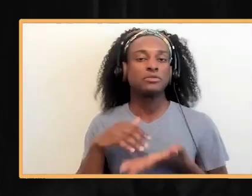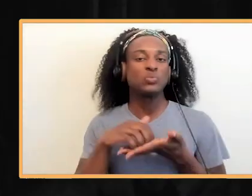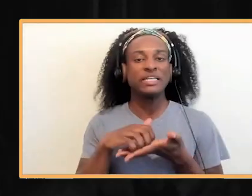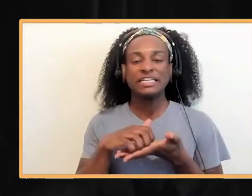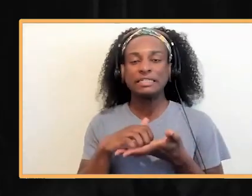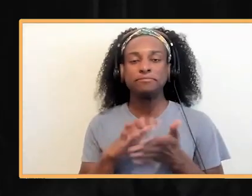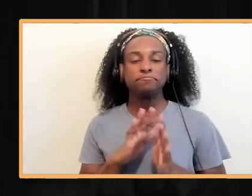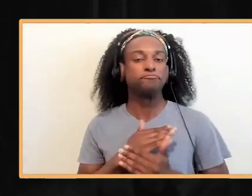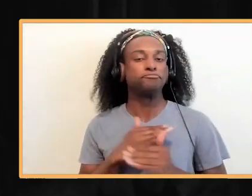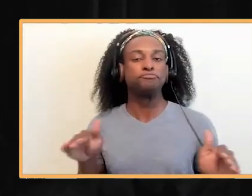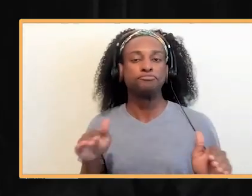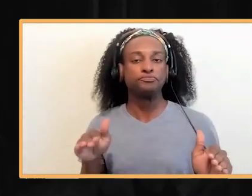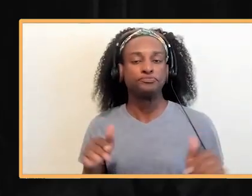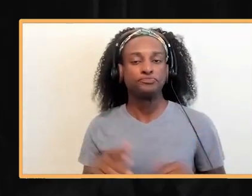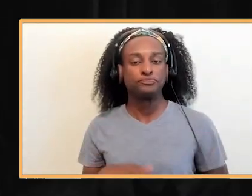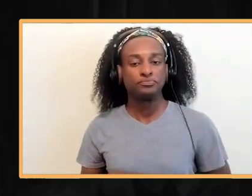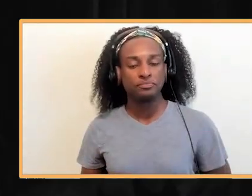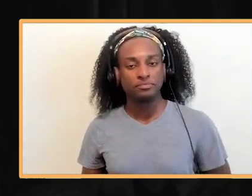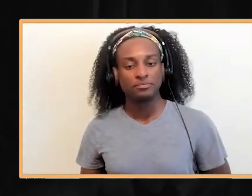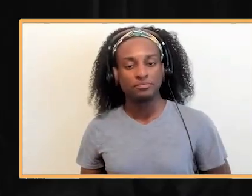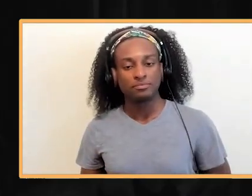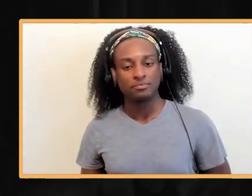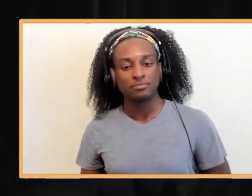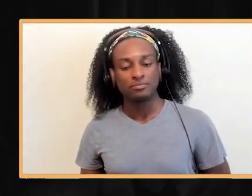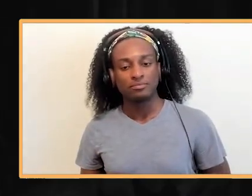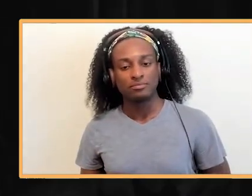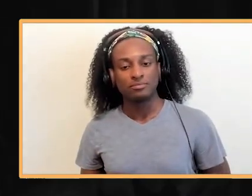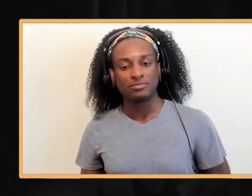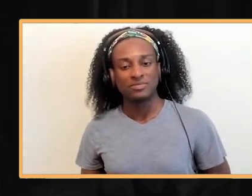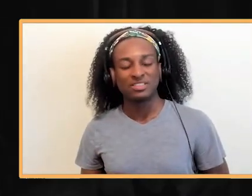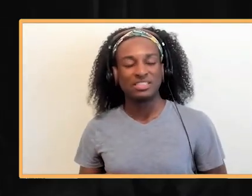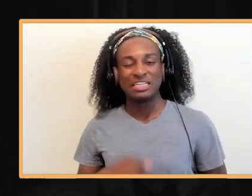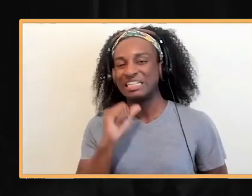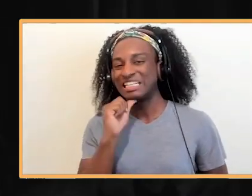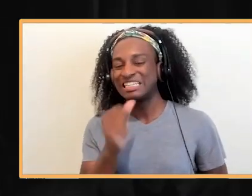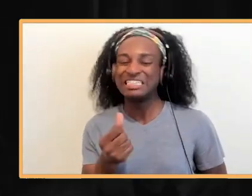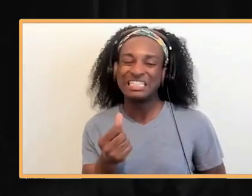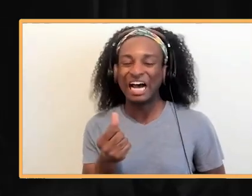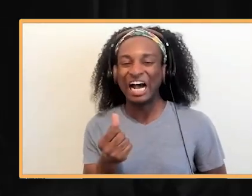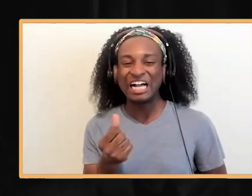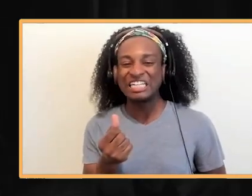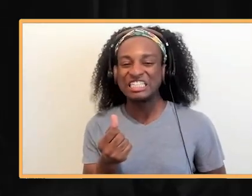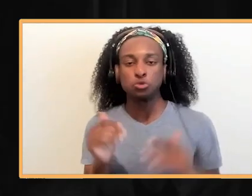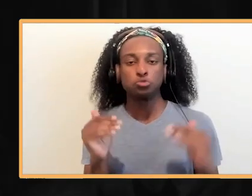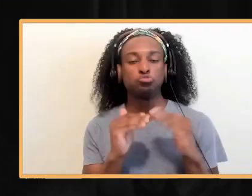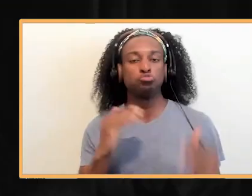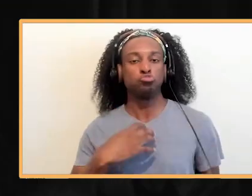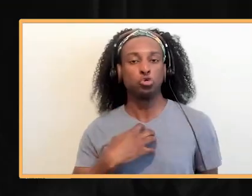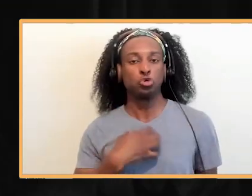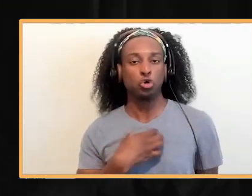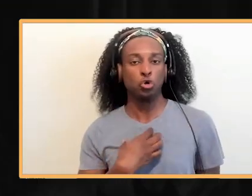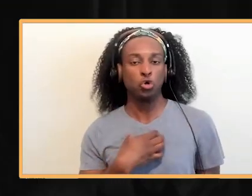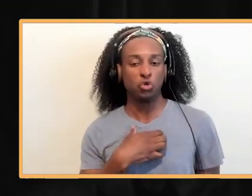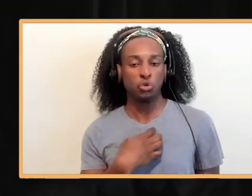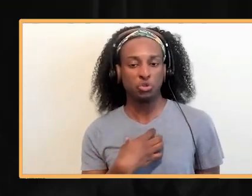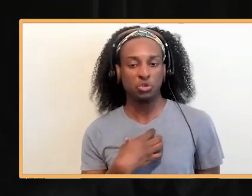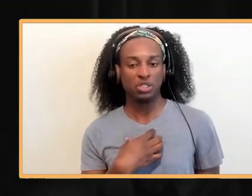And that is it's not necessarily like that we're code switching in and out of that, but it becomes the